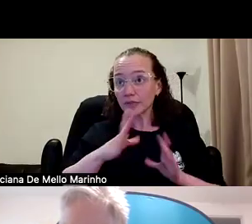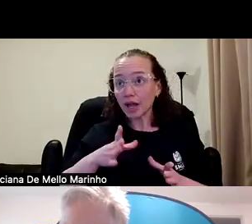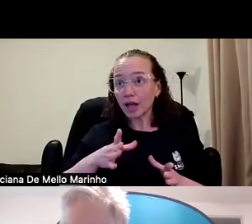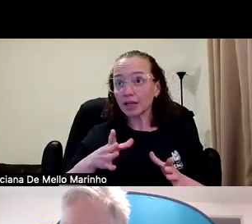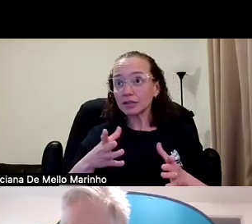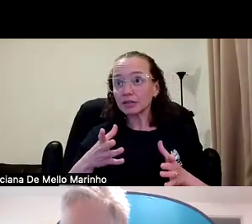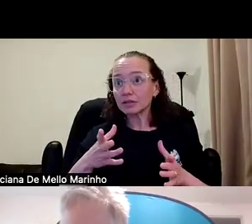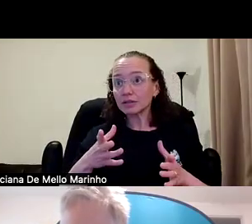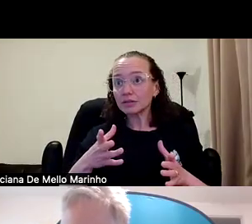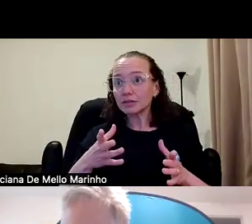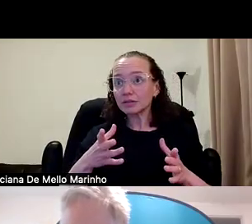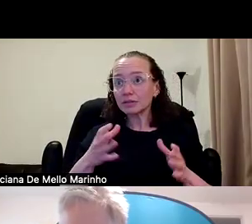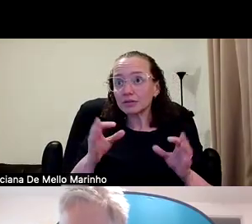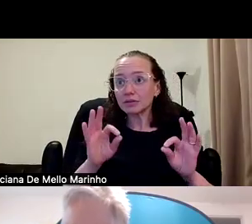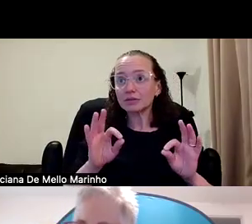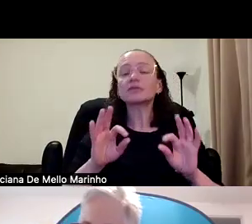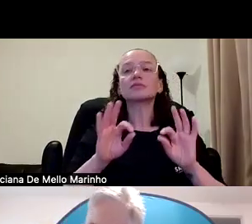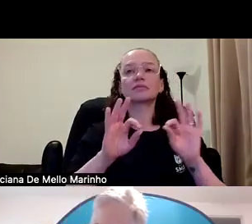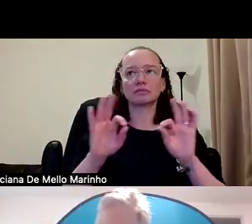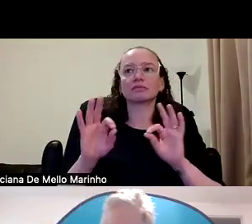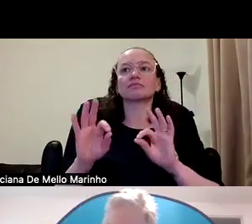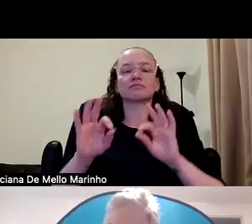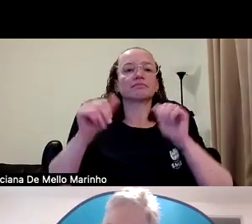Okay? Is that okay with everyone?